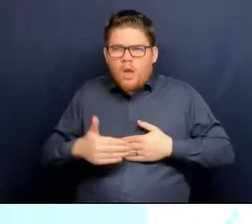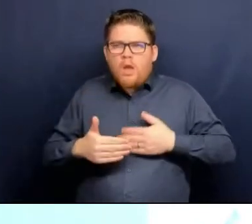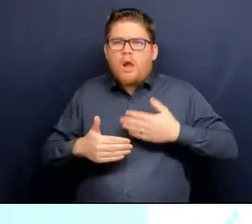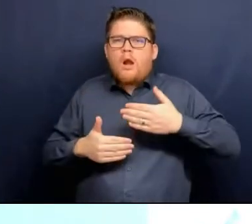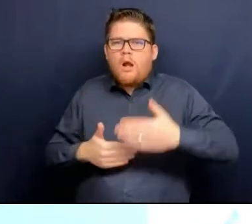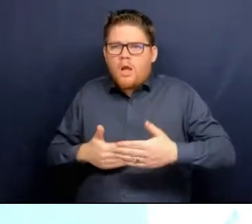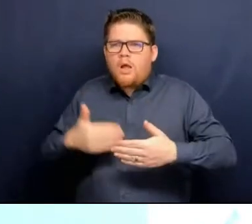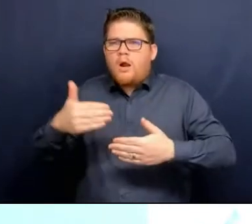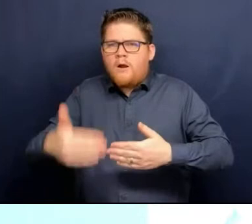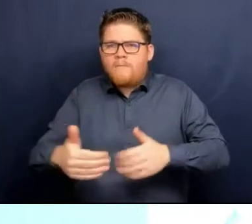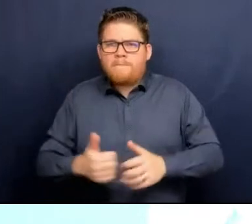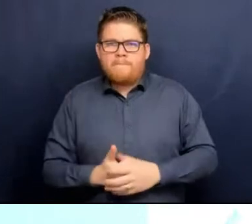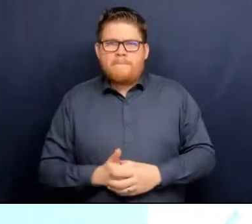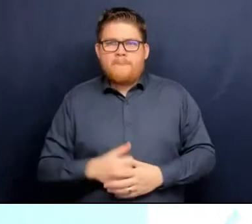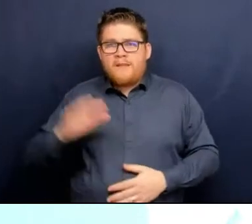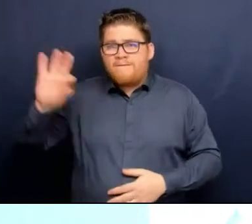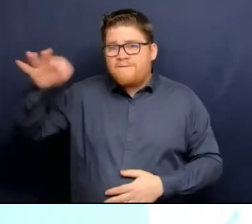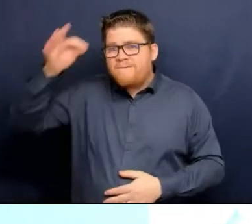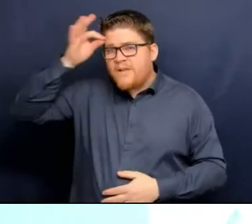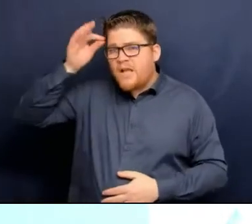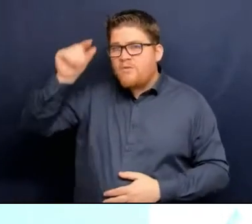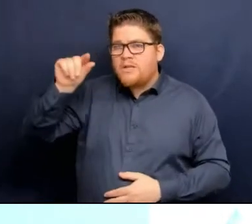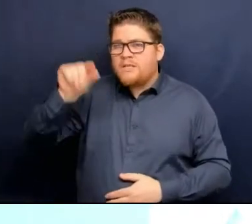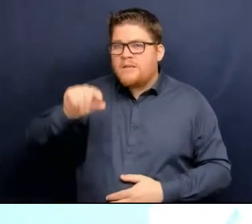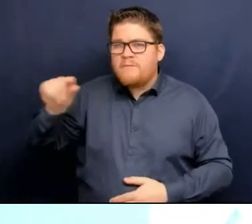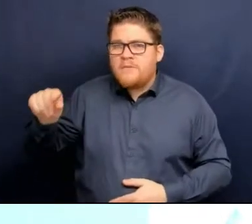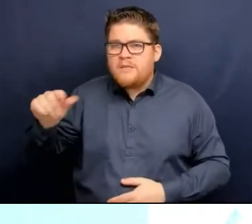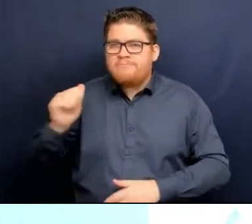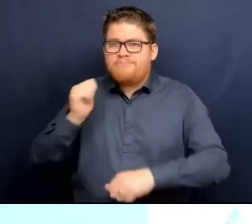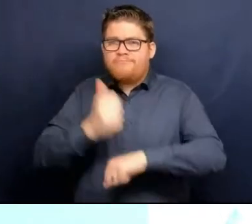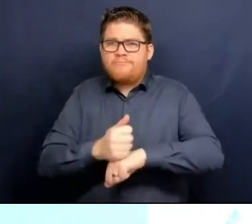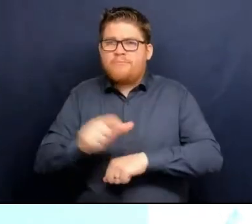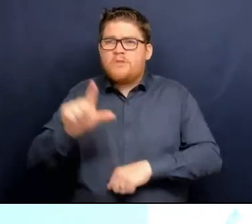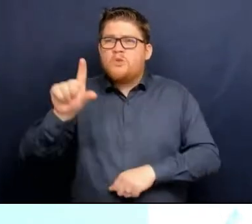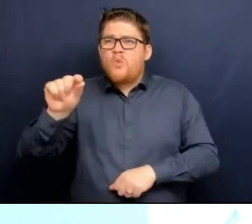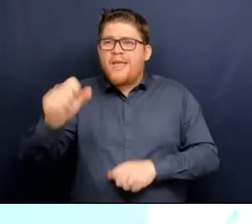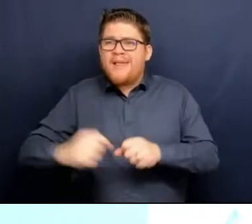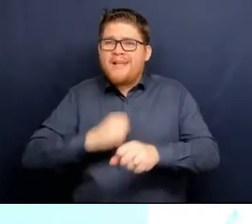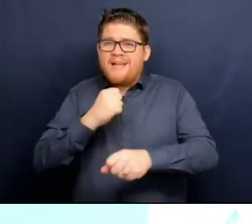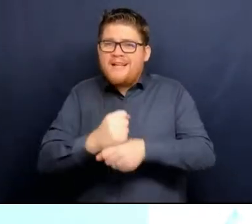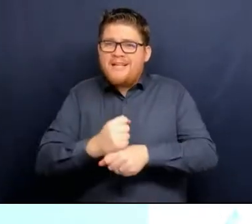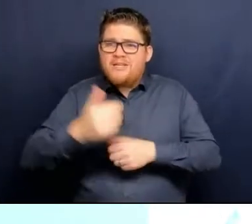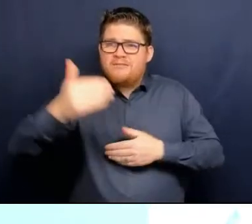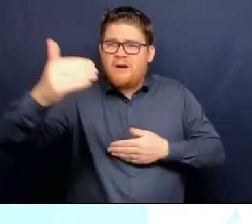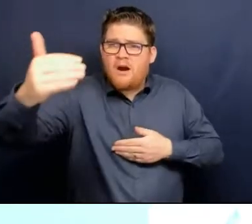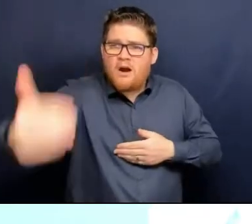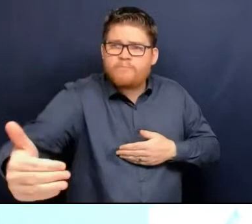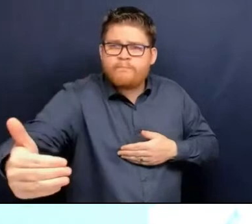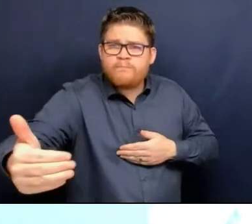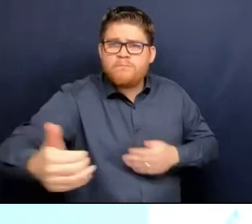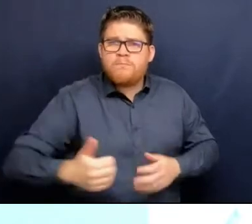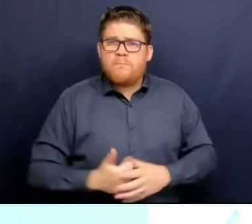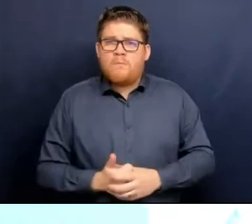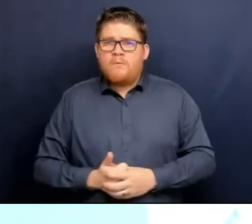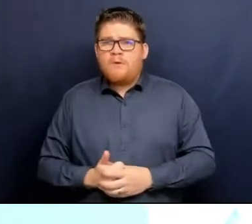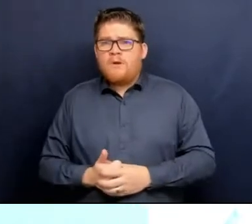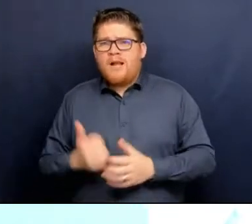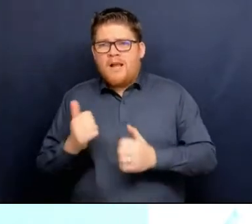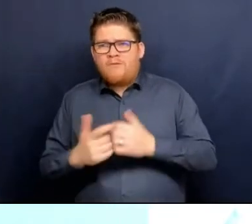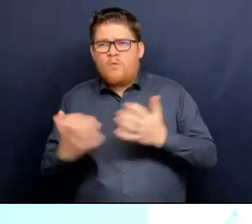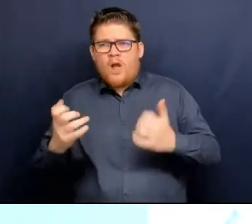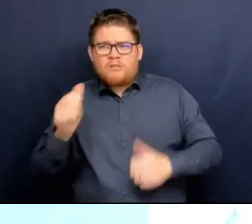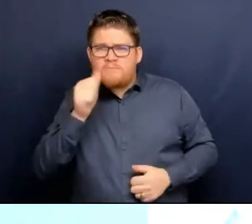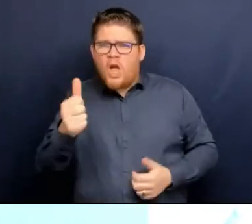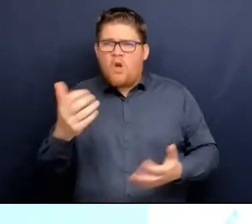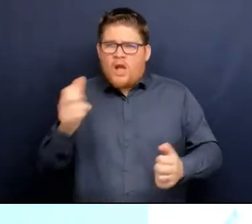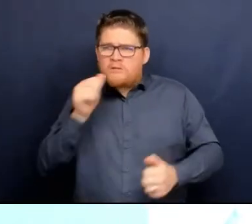A longer period of time. Everyone wants to do things by tomorrow in an age of Twitter and technology, but the